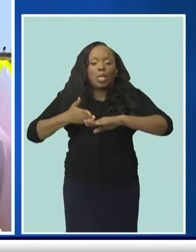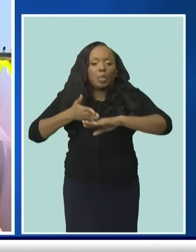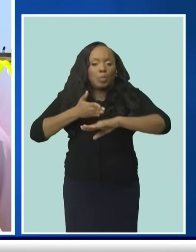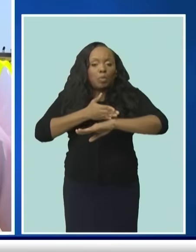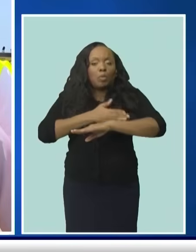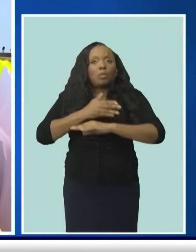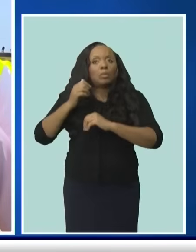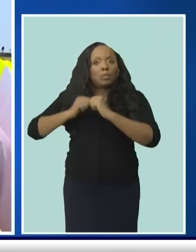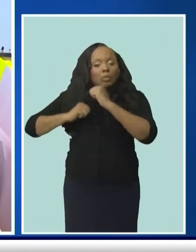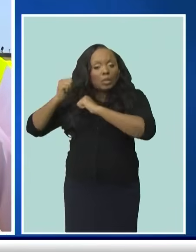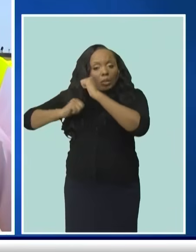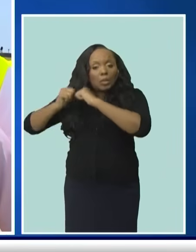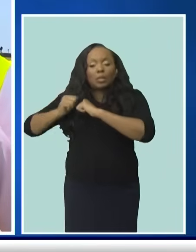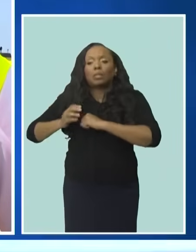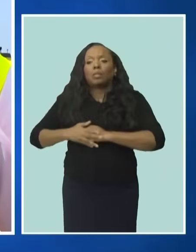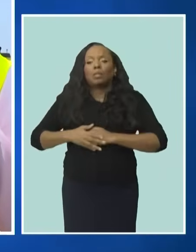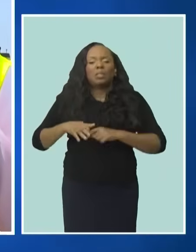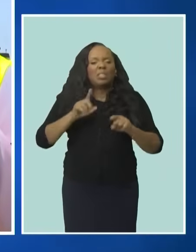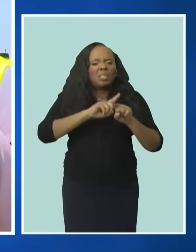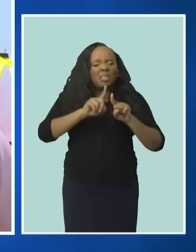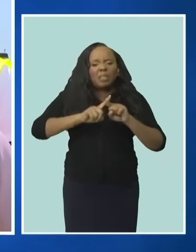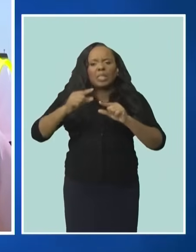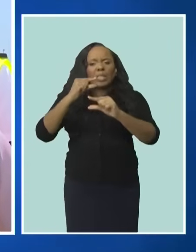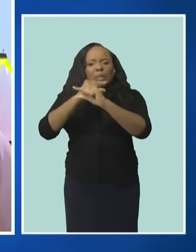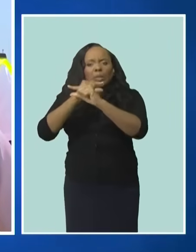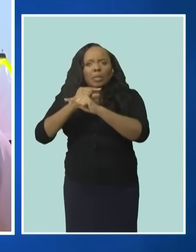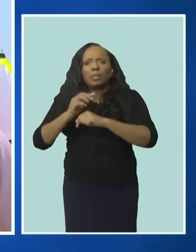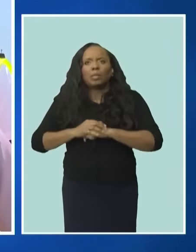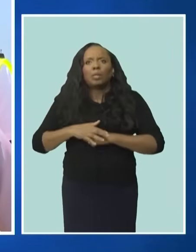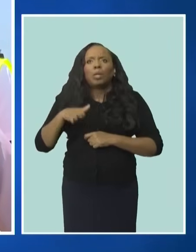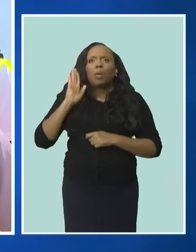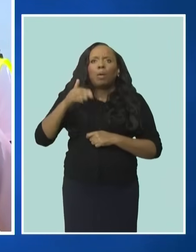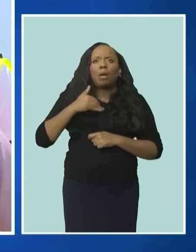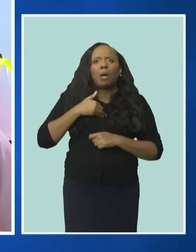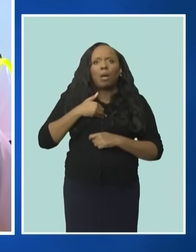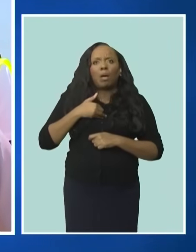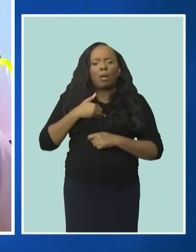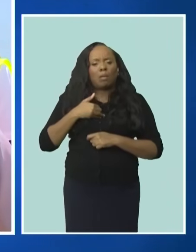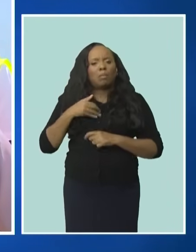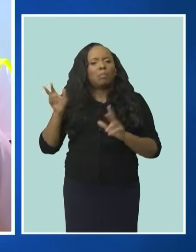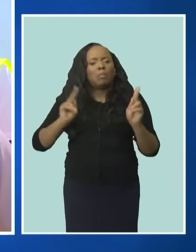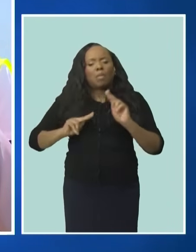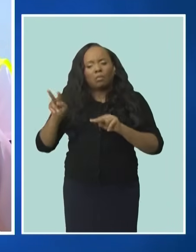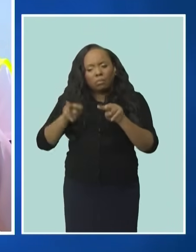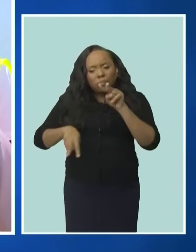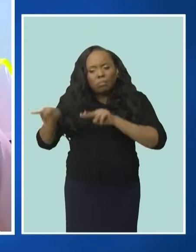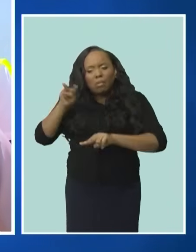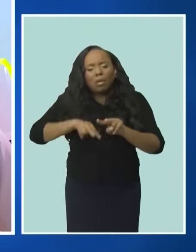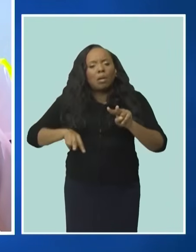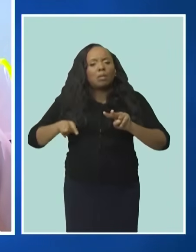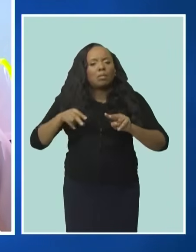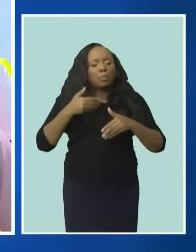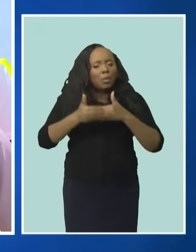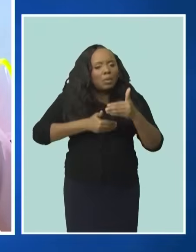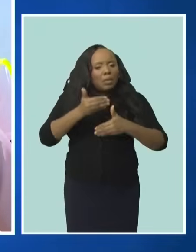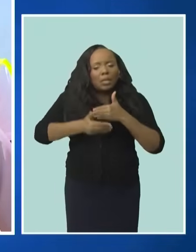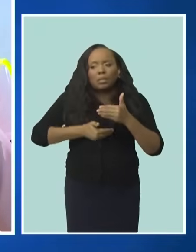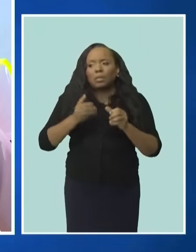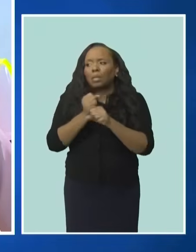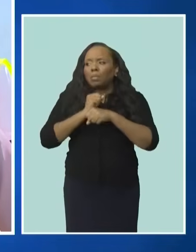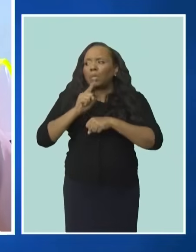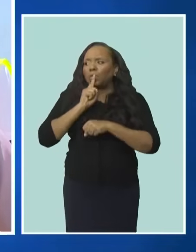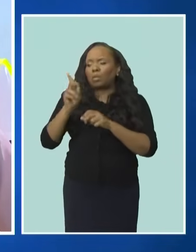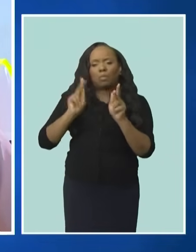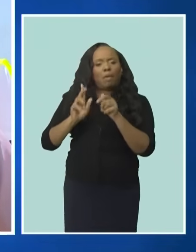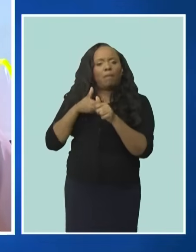and security. Assign personnel for the monitoring of the process and ensure compliance, and to